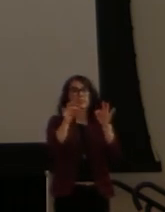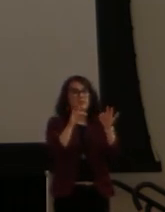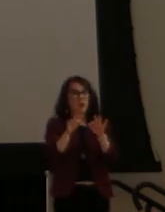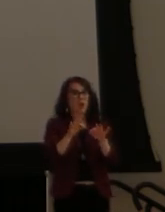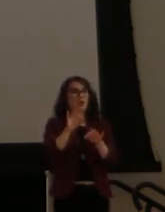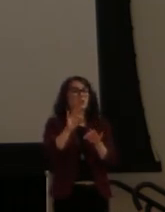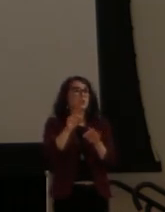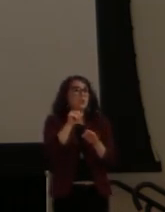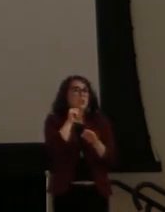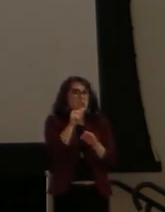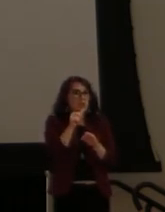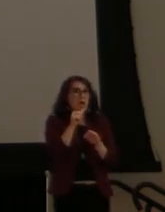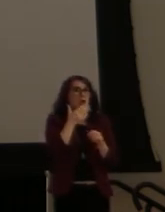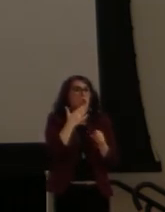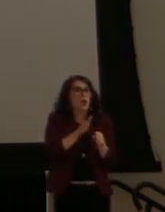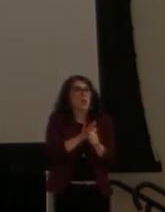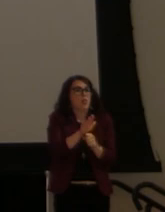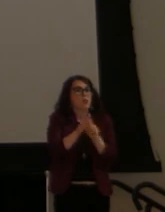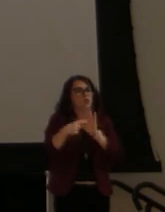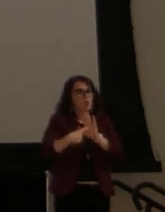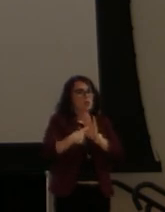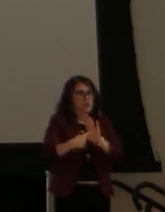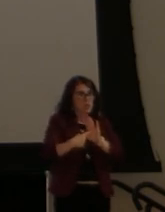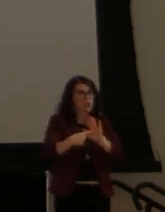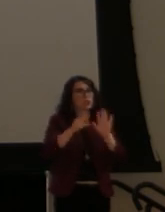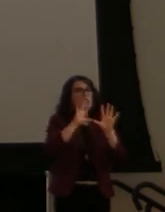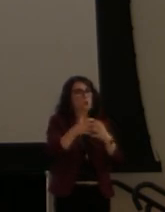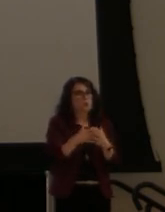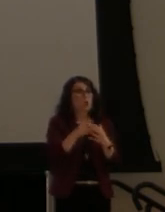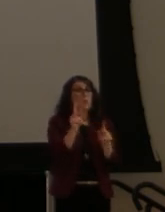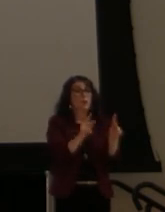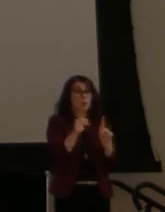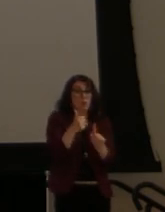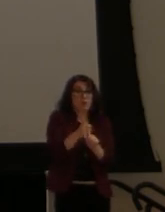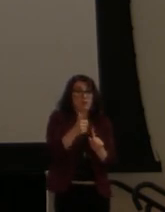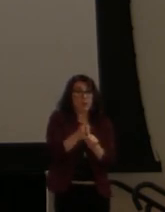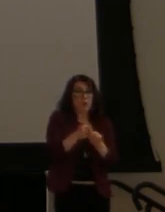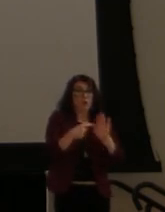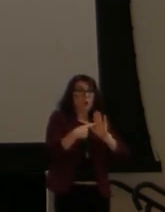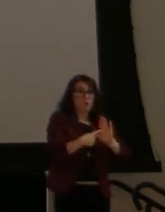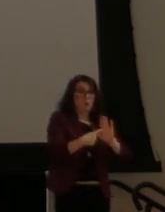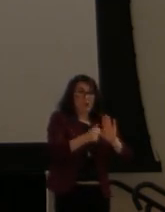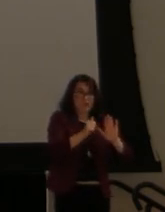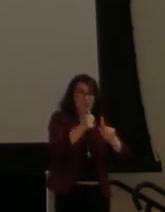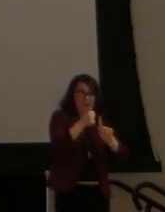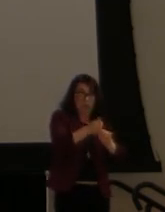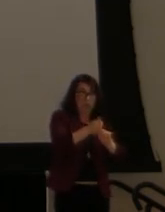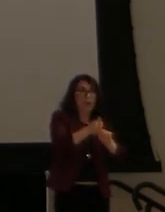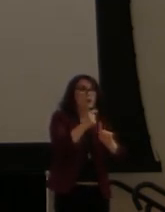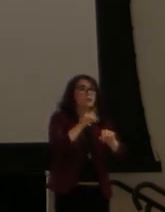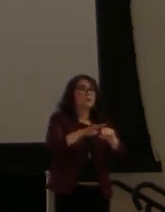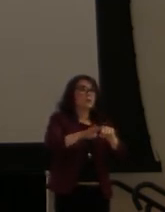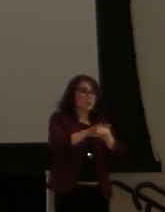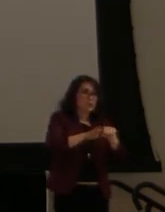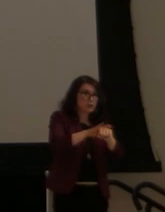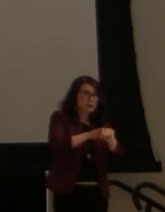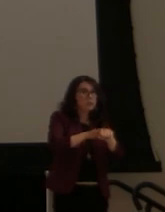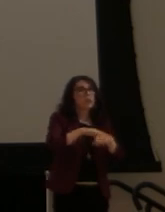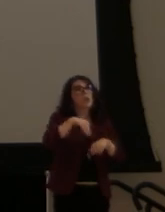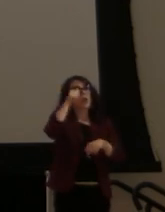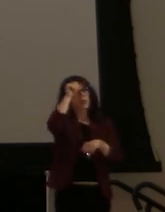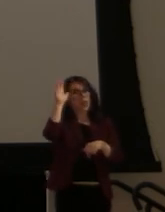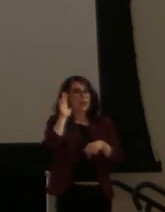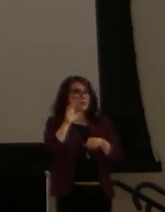as individuals who self-report as American, Indian, Alaskan Native,